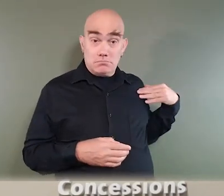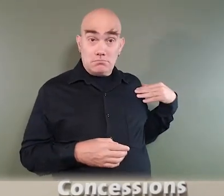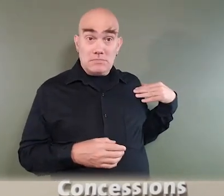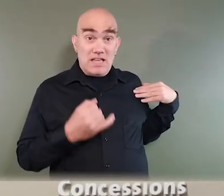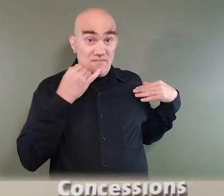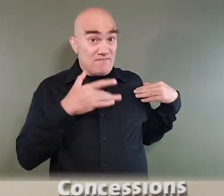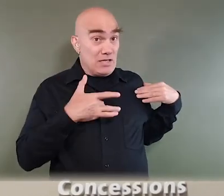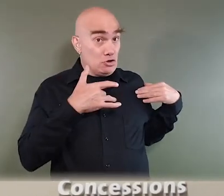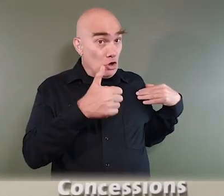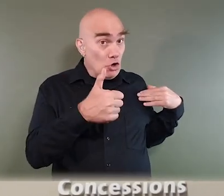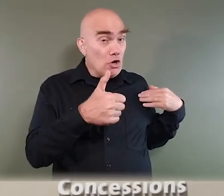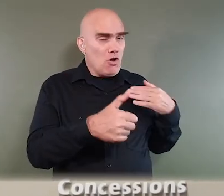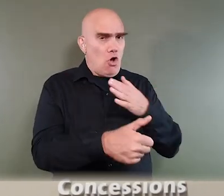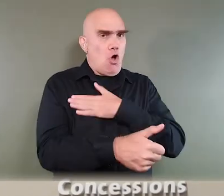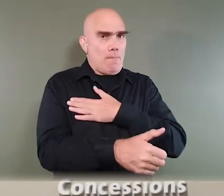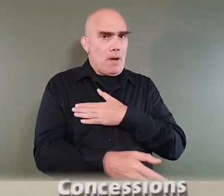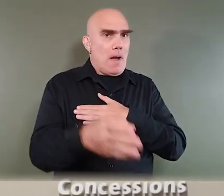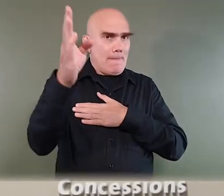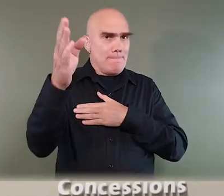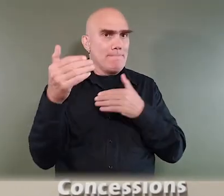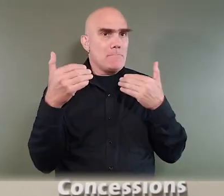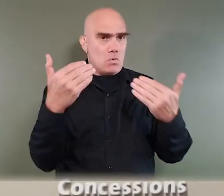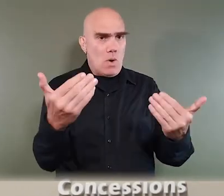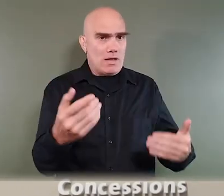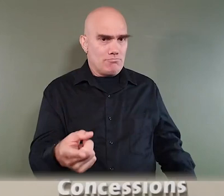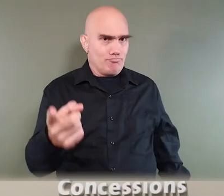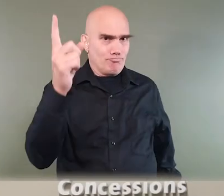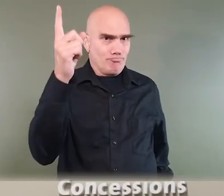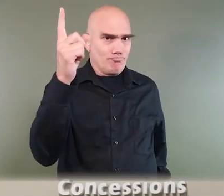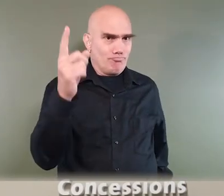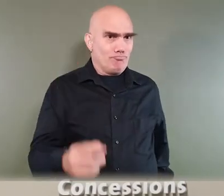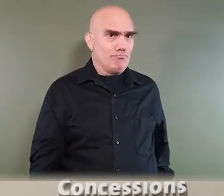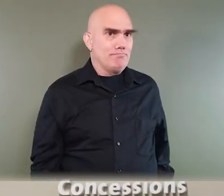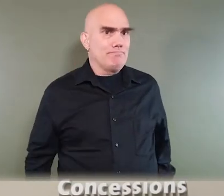If it's feeling good, take the arm up.